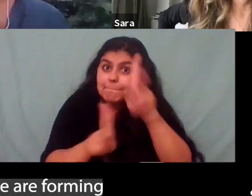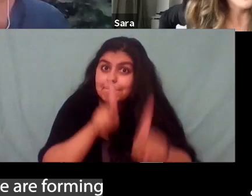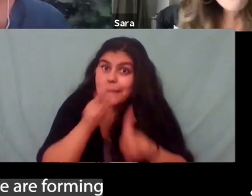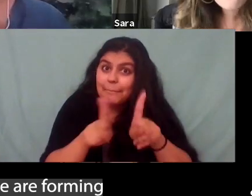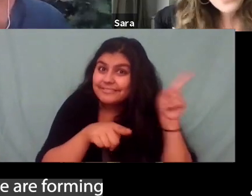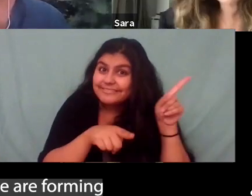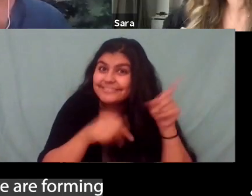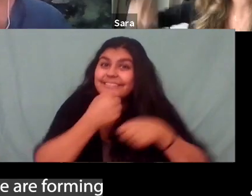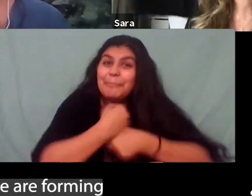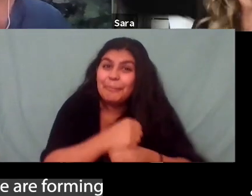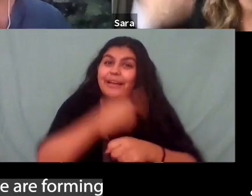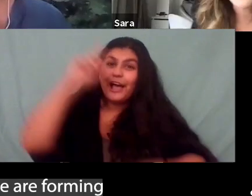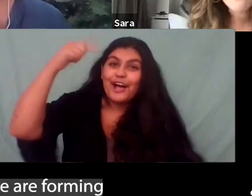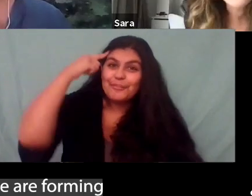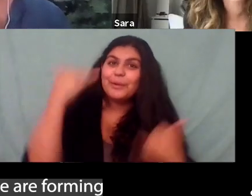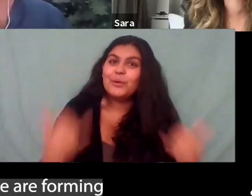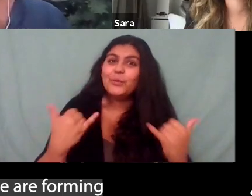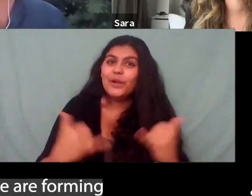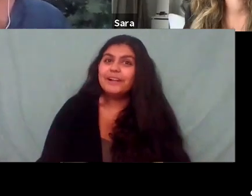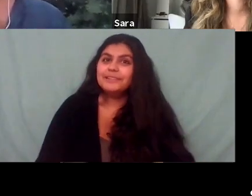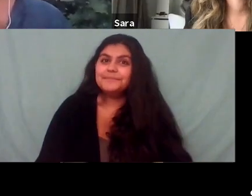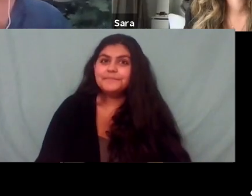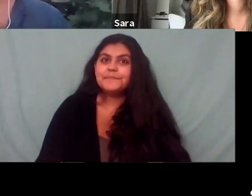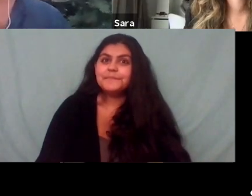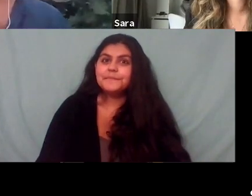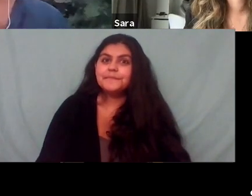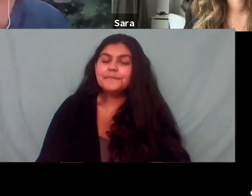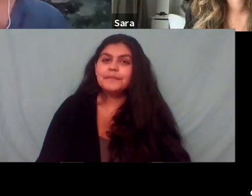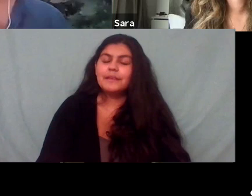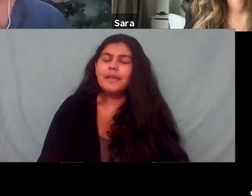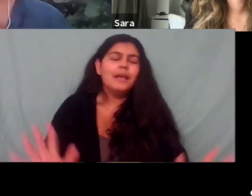The same people are forming a government today.